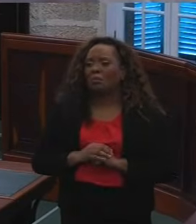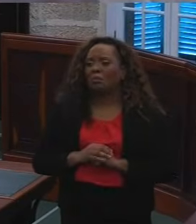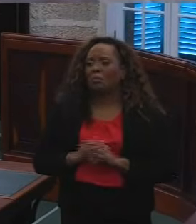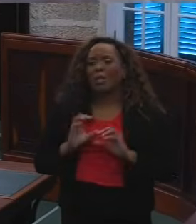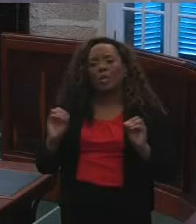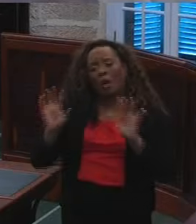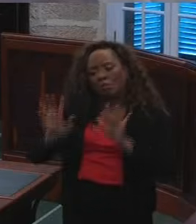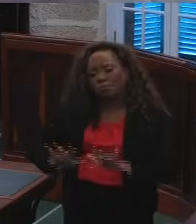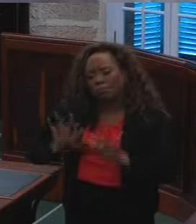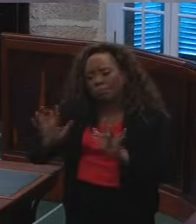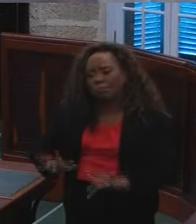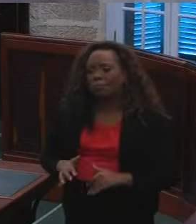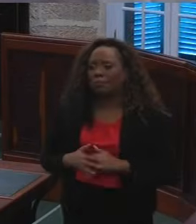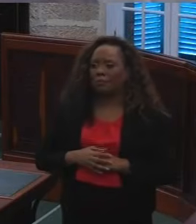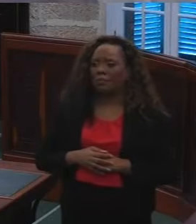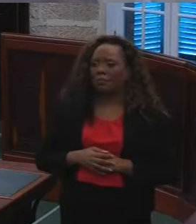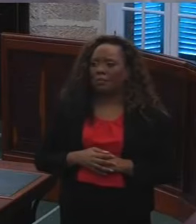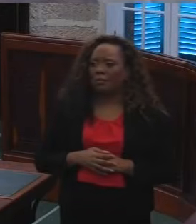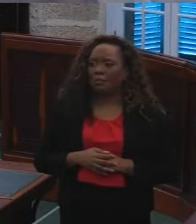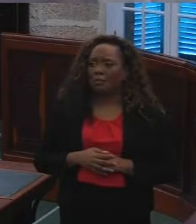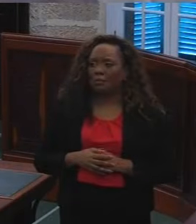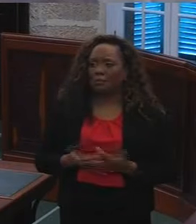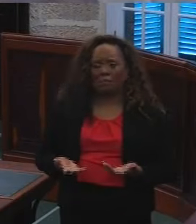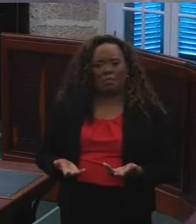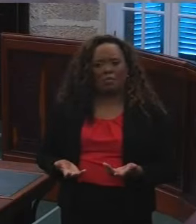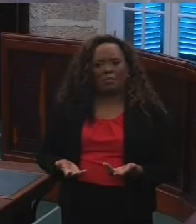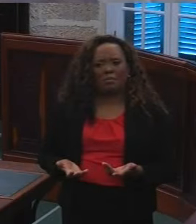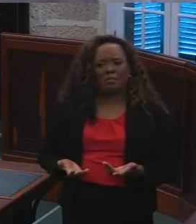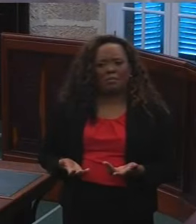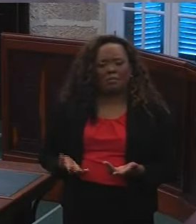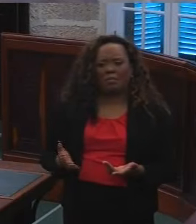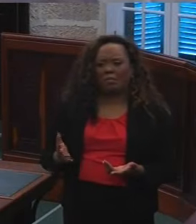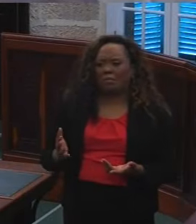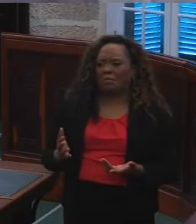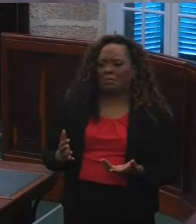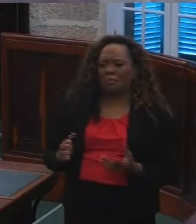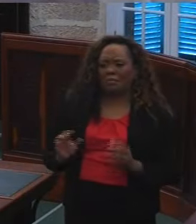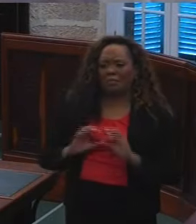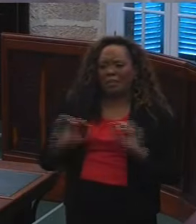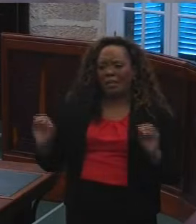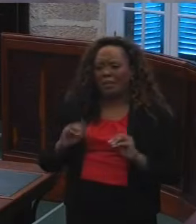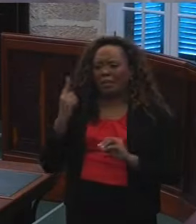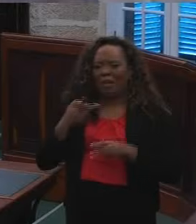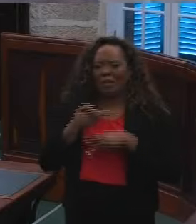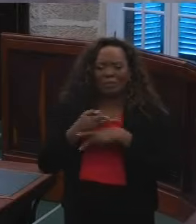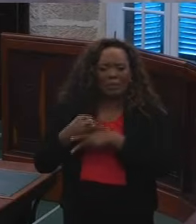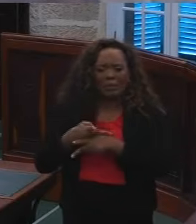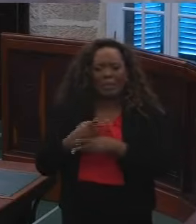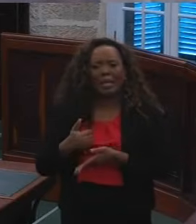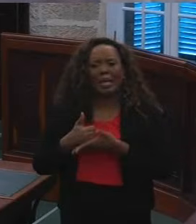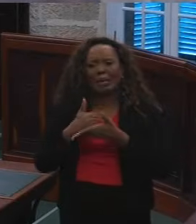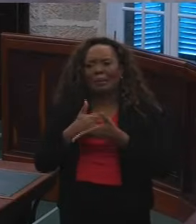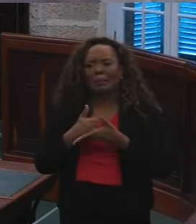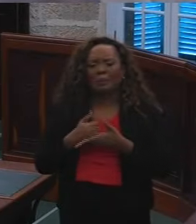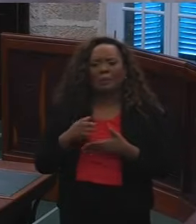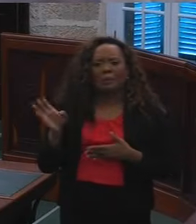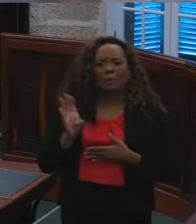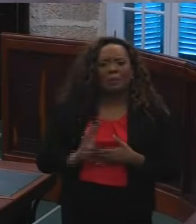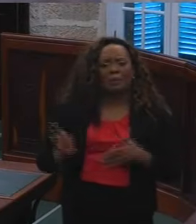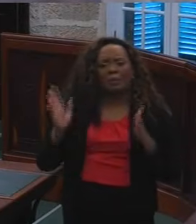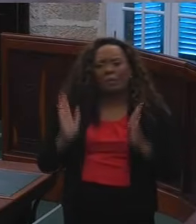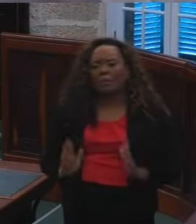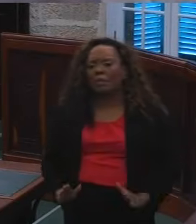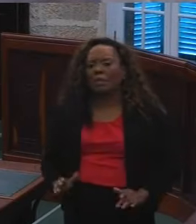empathy, and lack of the basic tenets needed to ensure that Barbados becomes and continue to